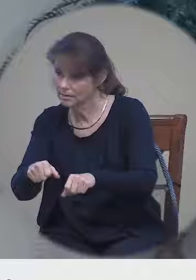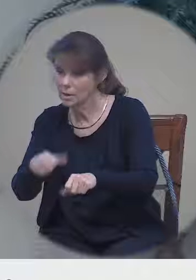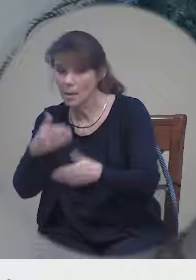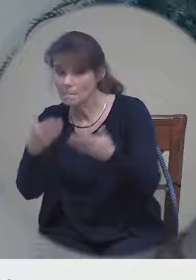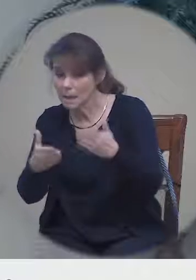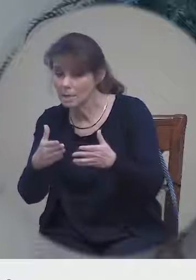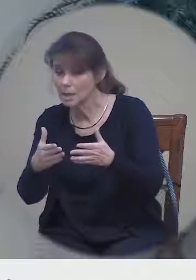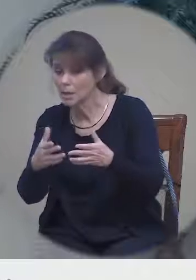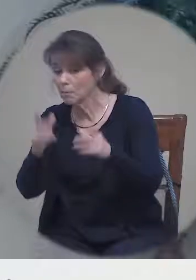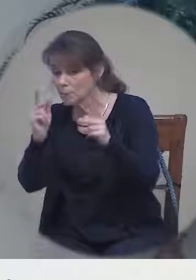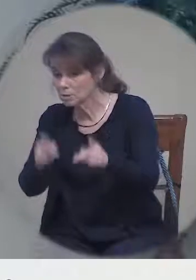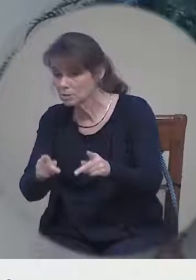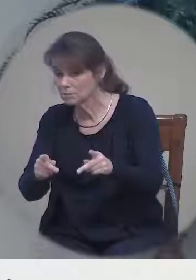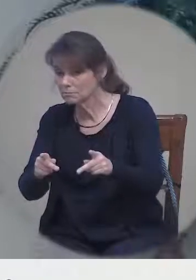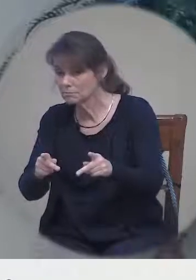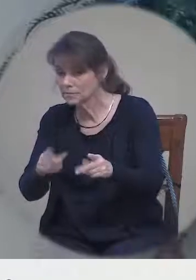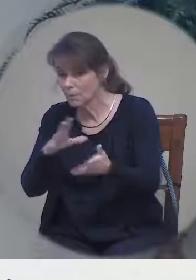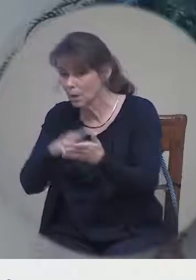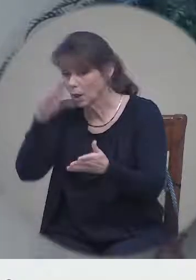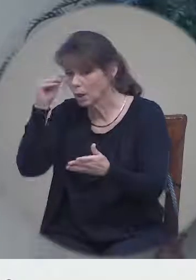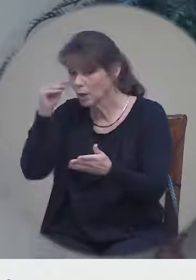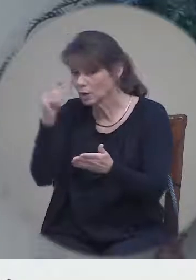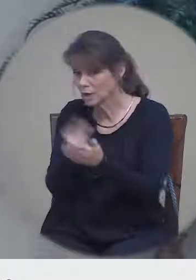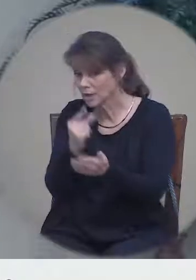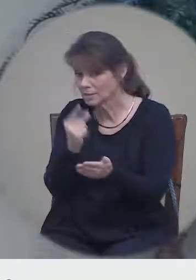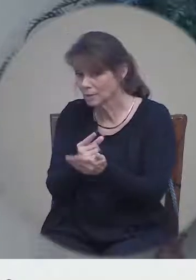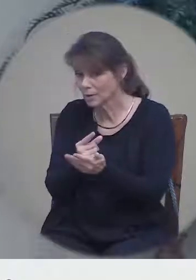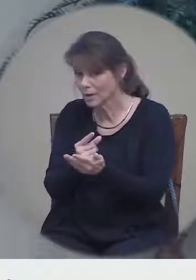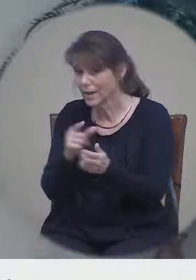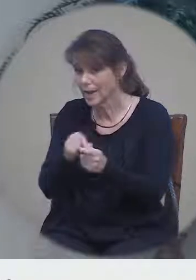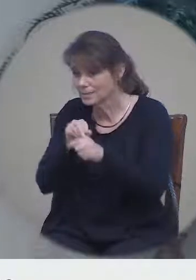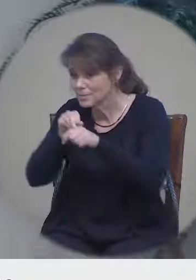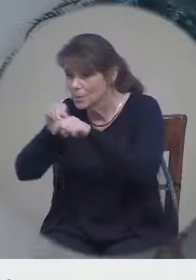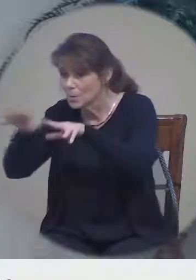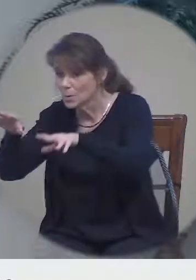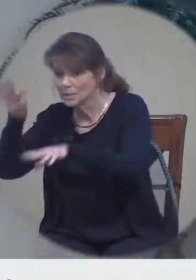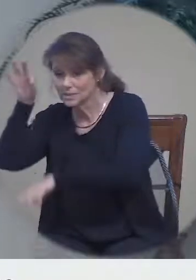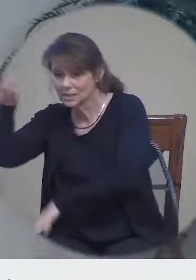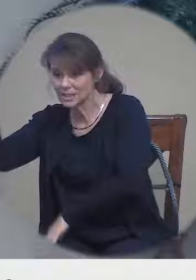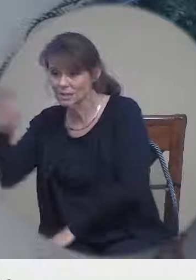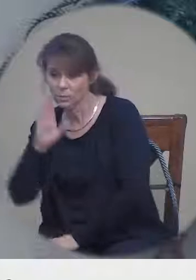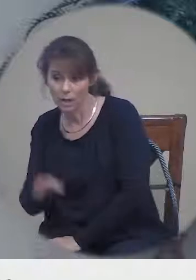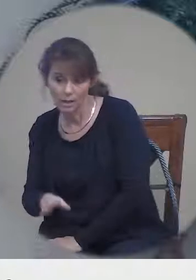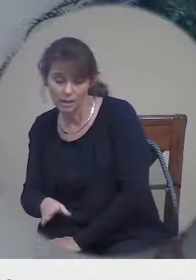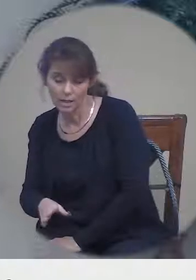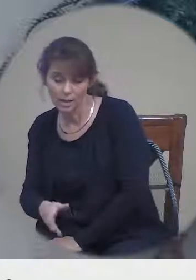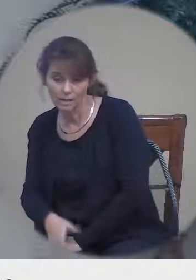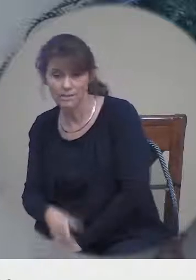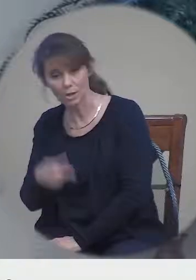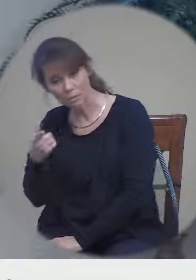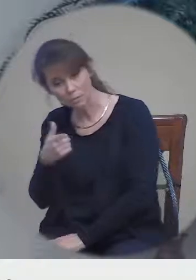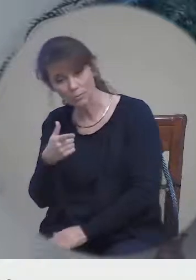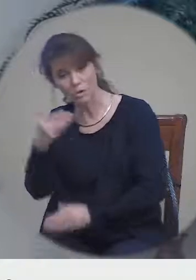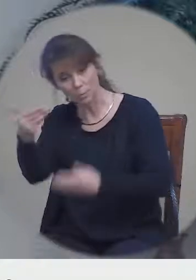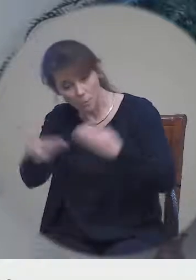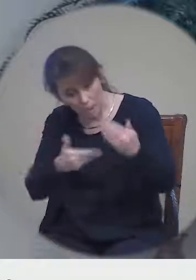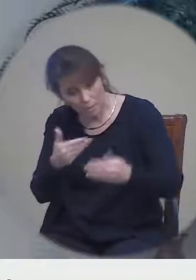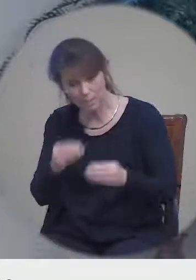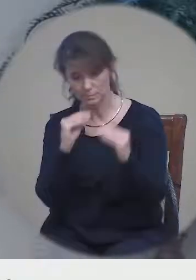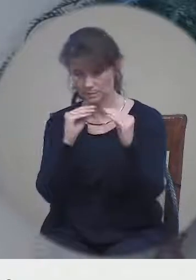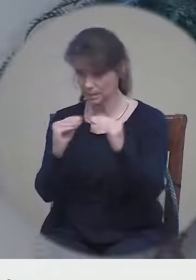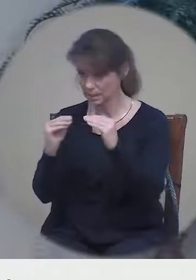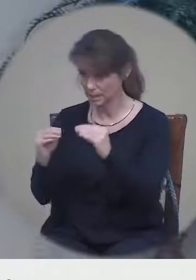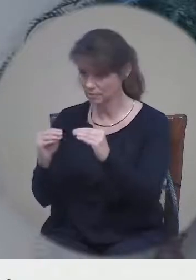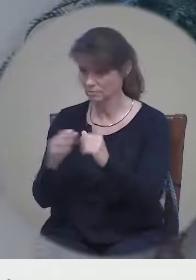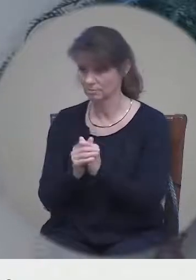particular. Right? All right. Then he says, remember the prisoners as if chained with them, those who are